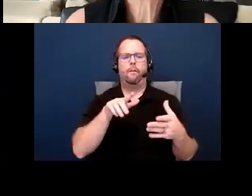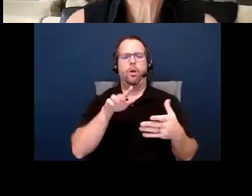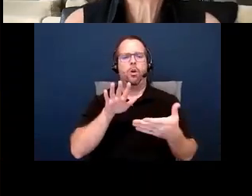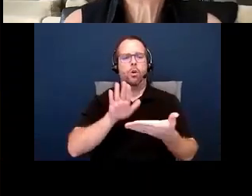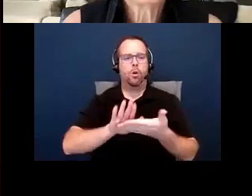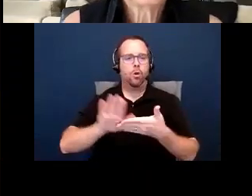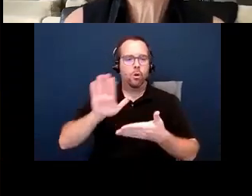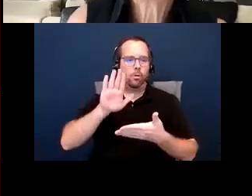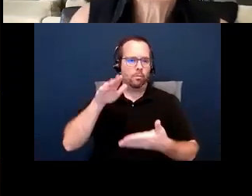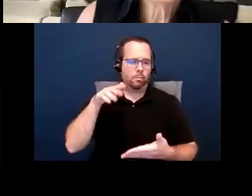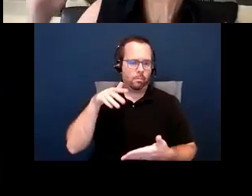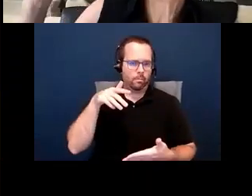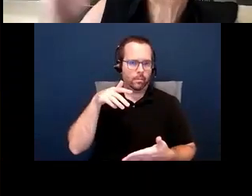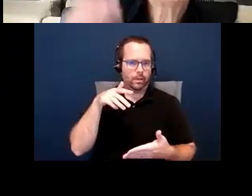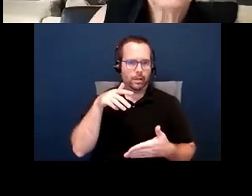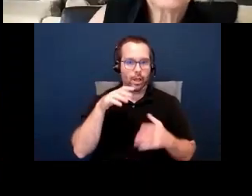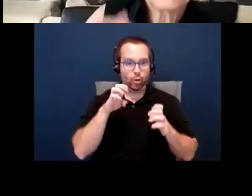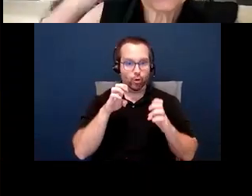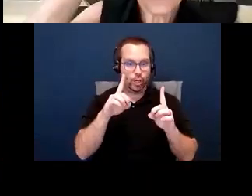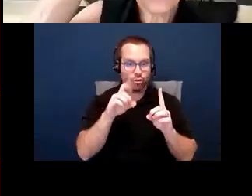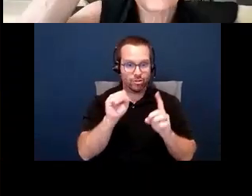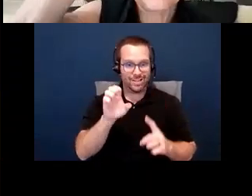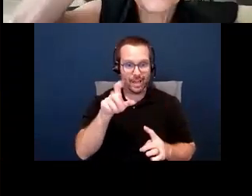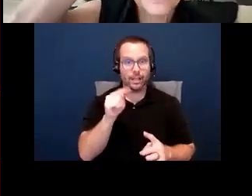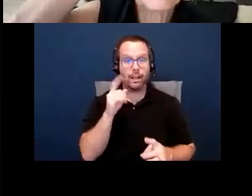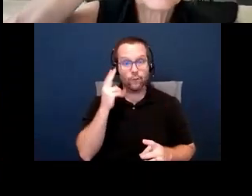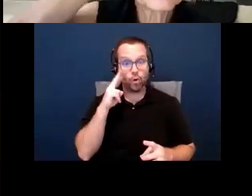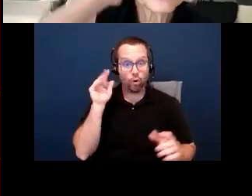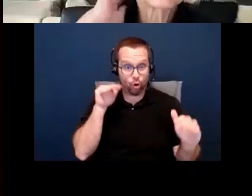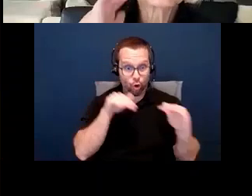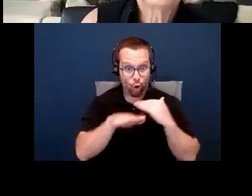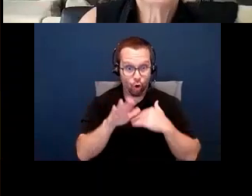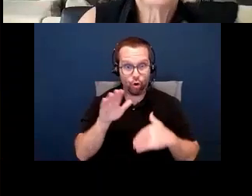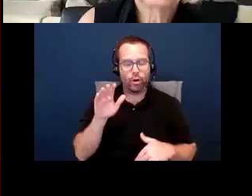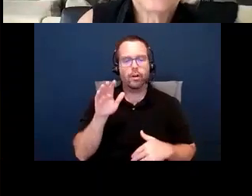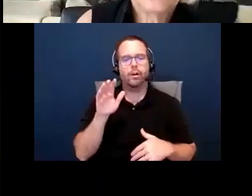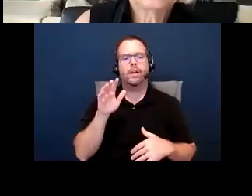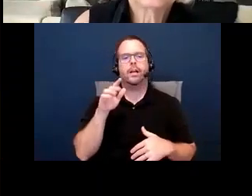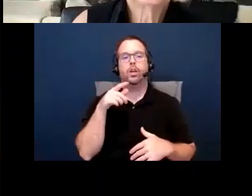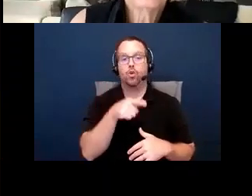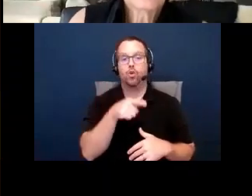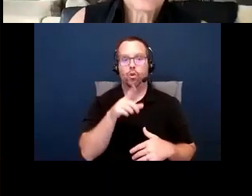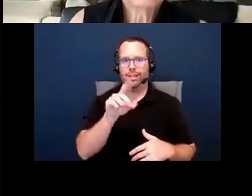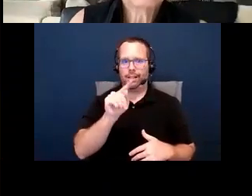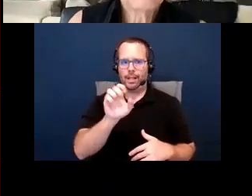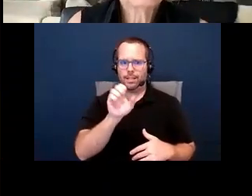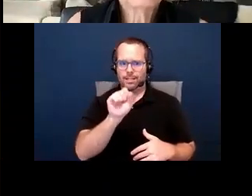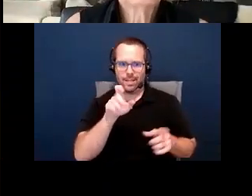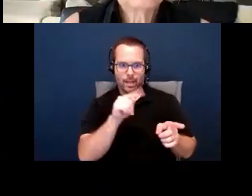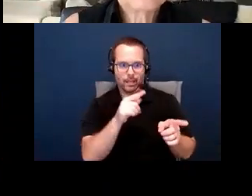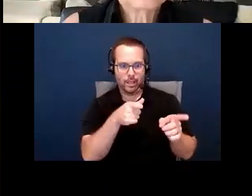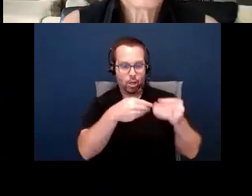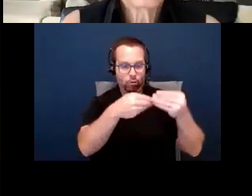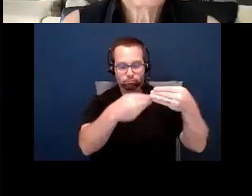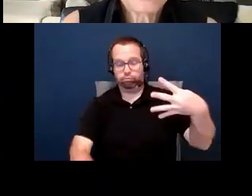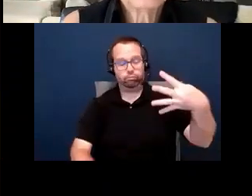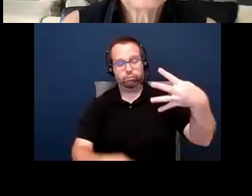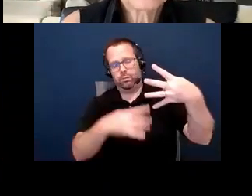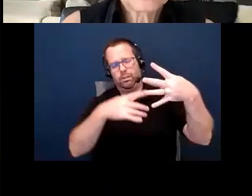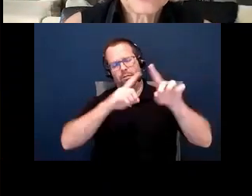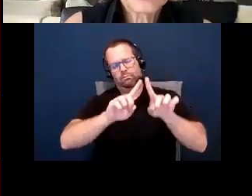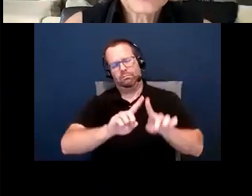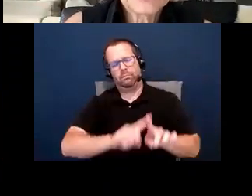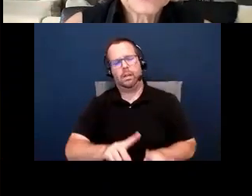to NCES and you pull those down, you'll be able to get a very good handle on what those